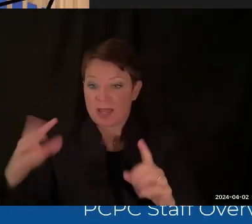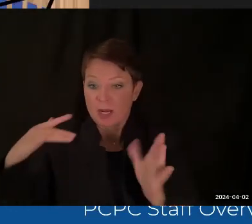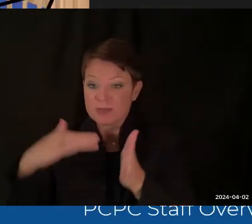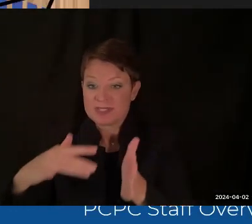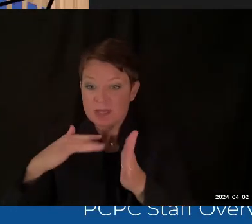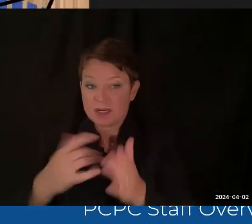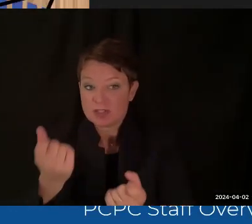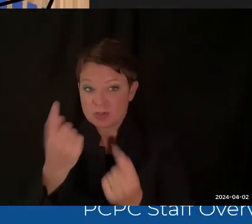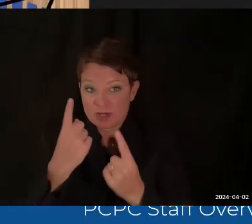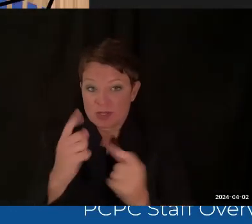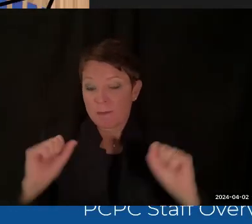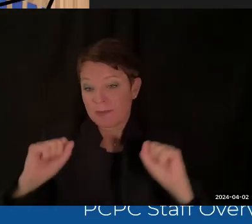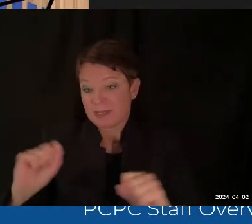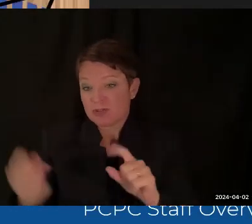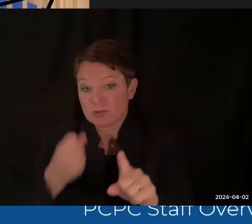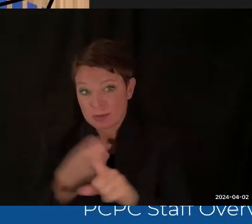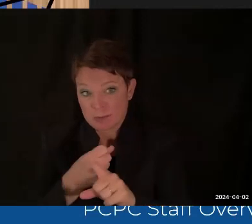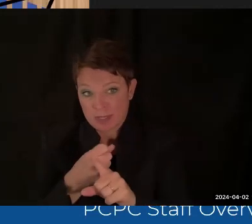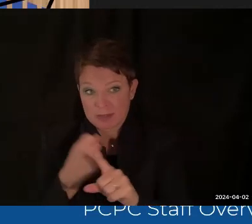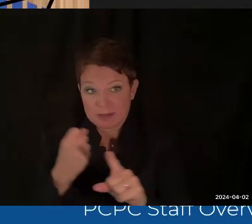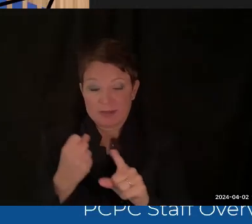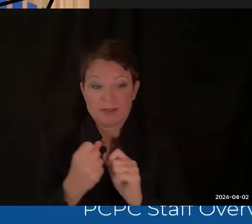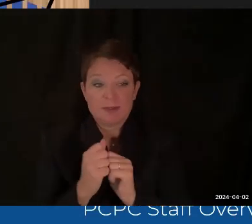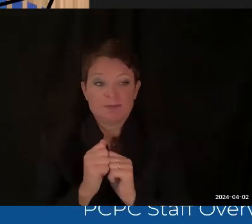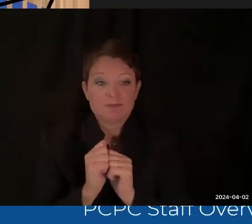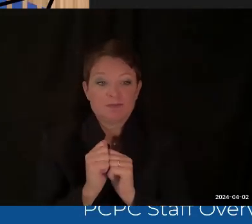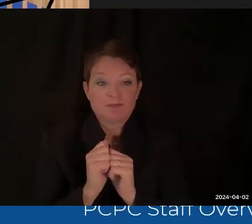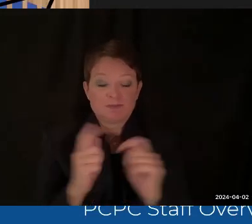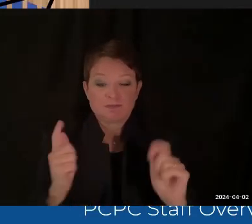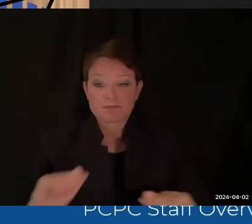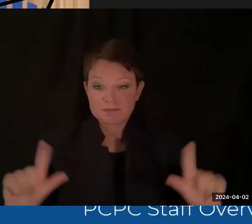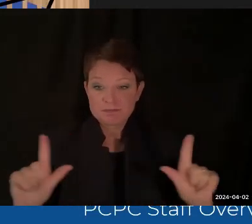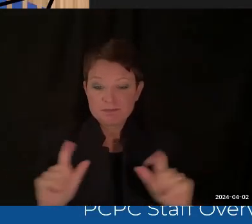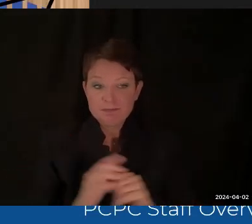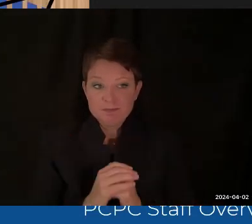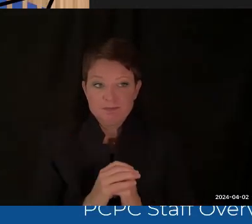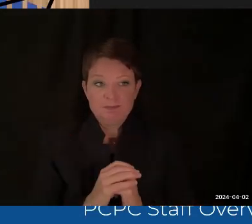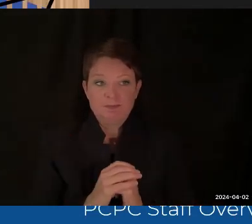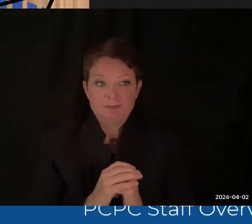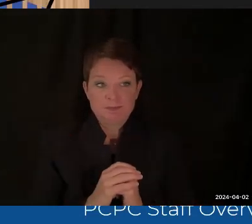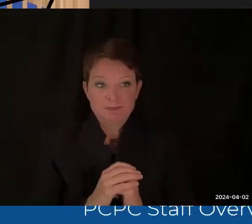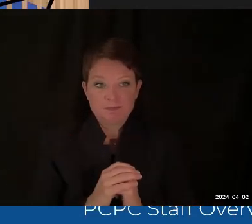to understand potential impacts. Next.